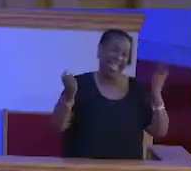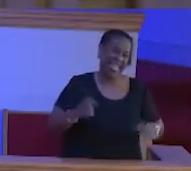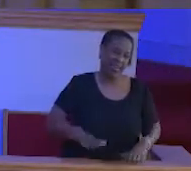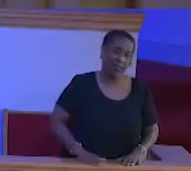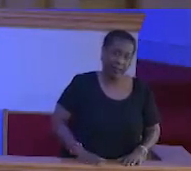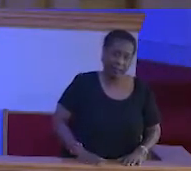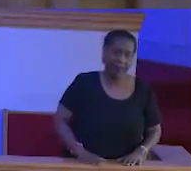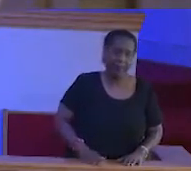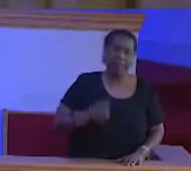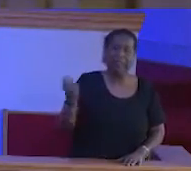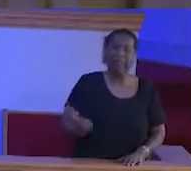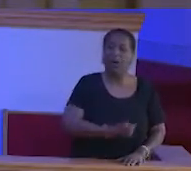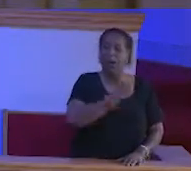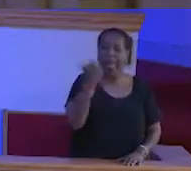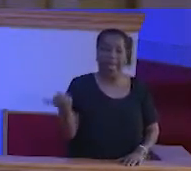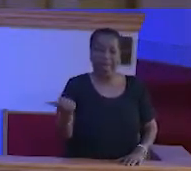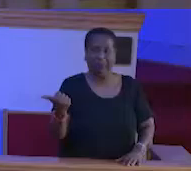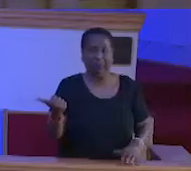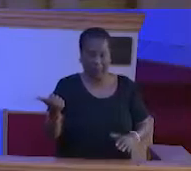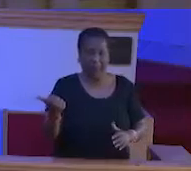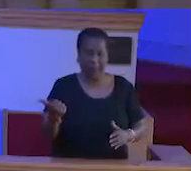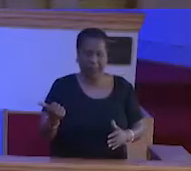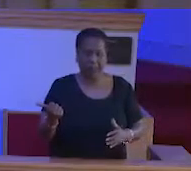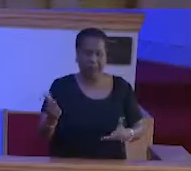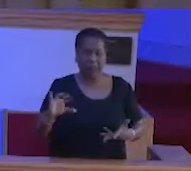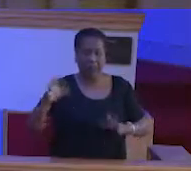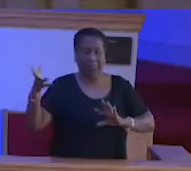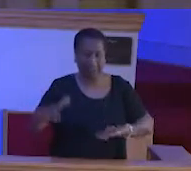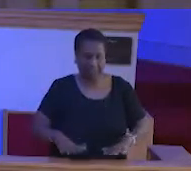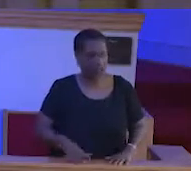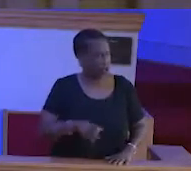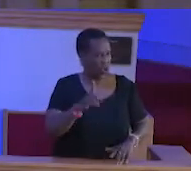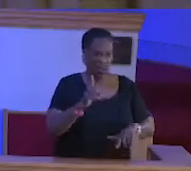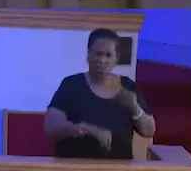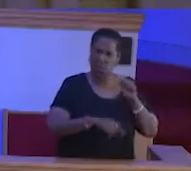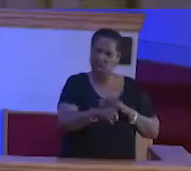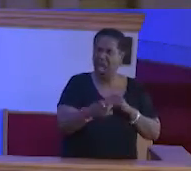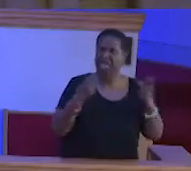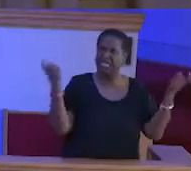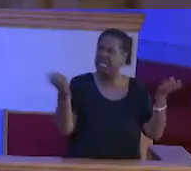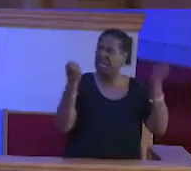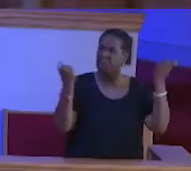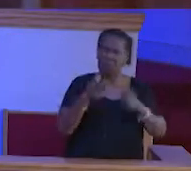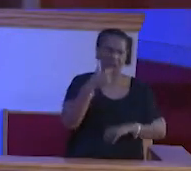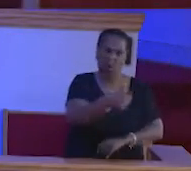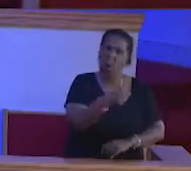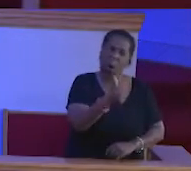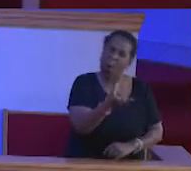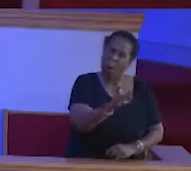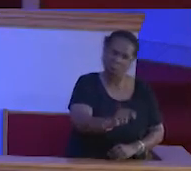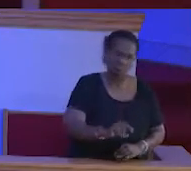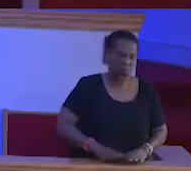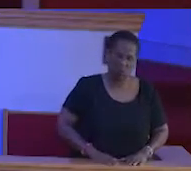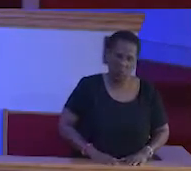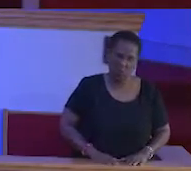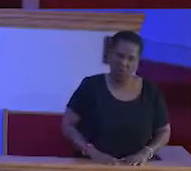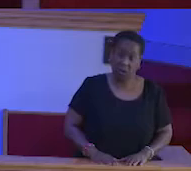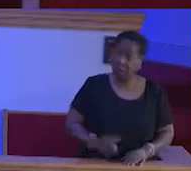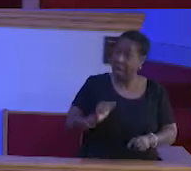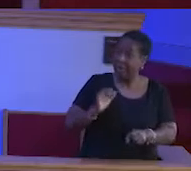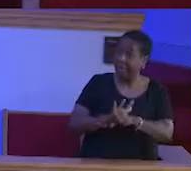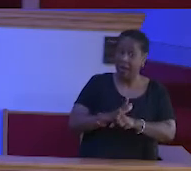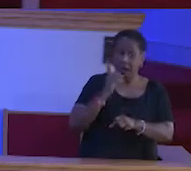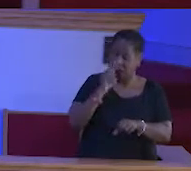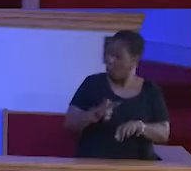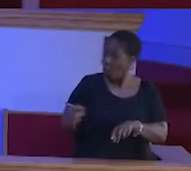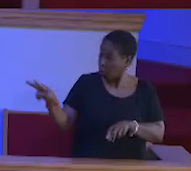somebody else's blessing. You can't just celebrate your own. But I guarantee if you look to